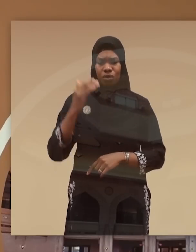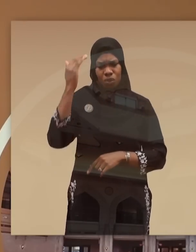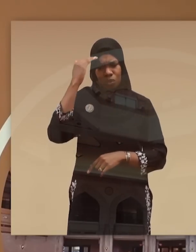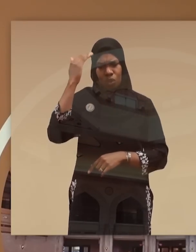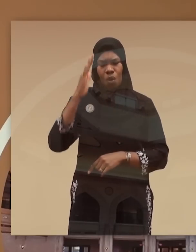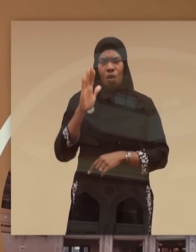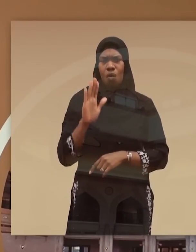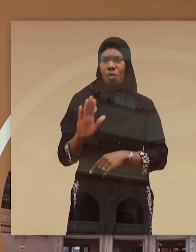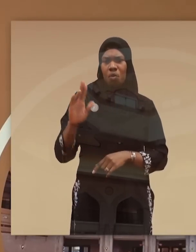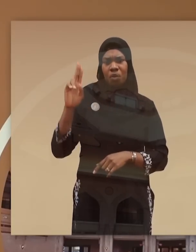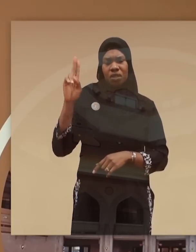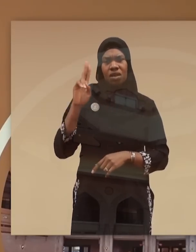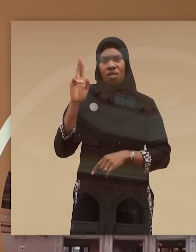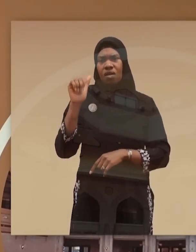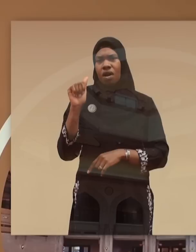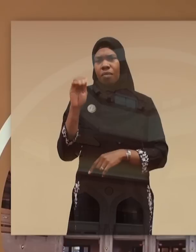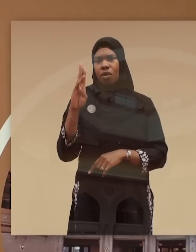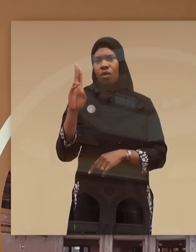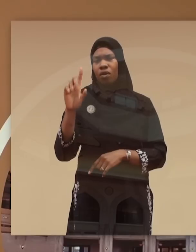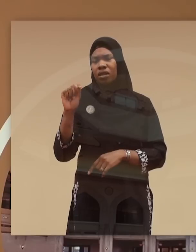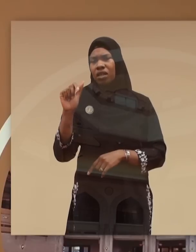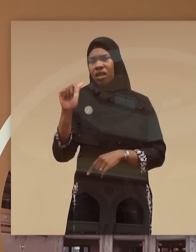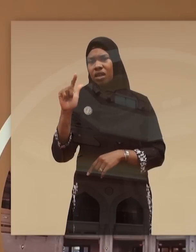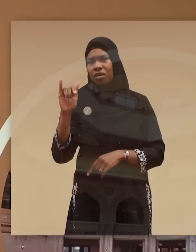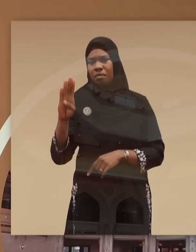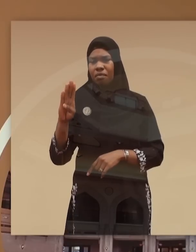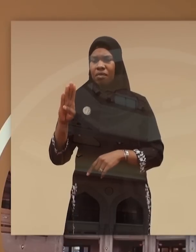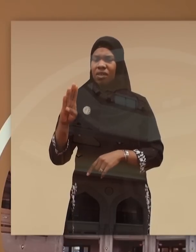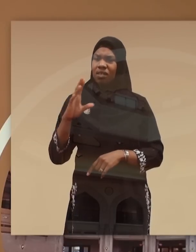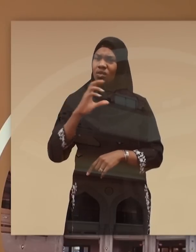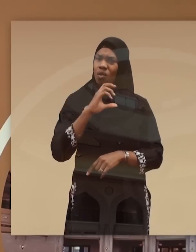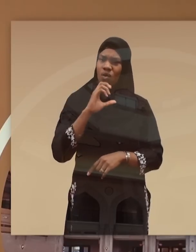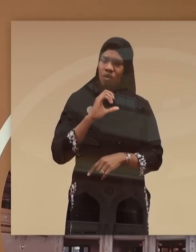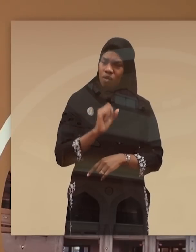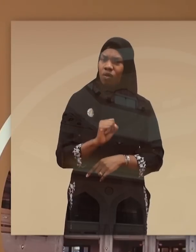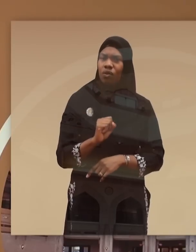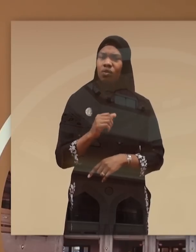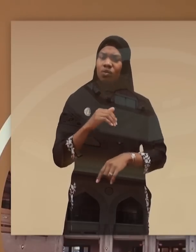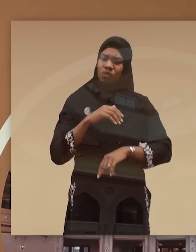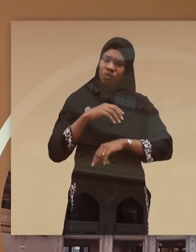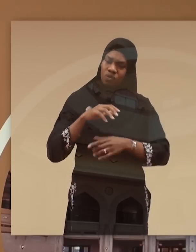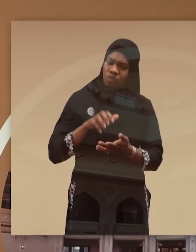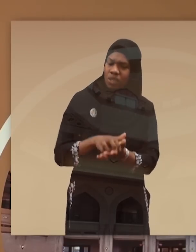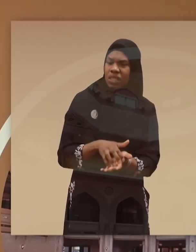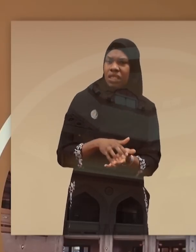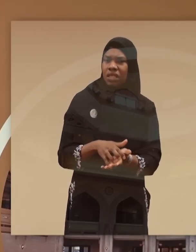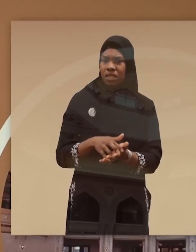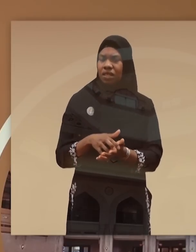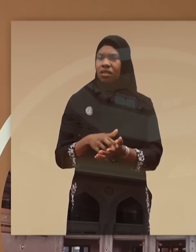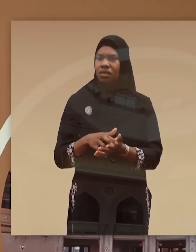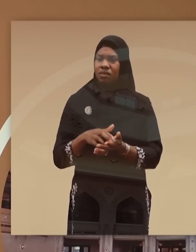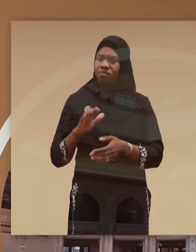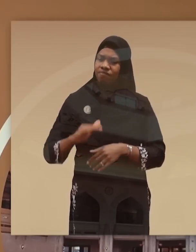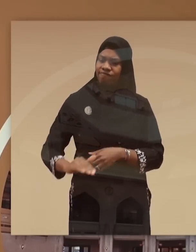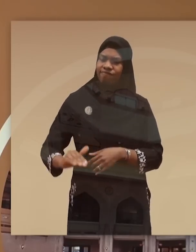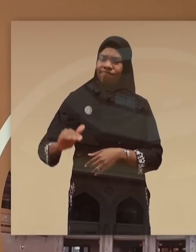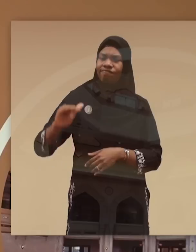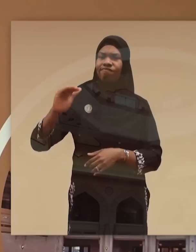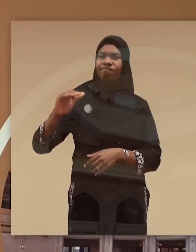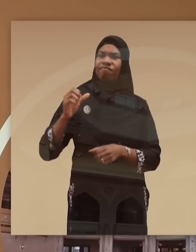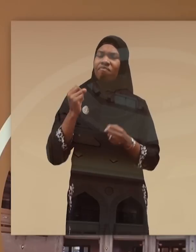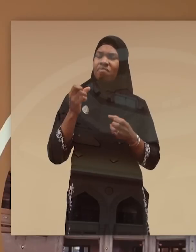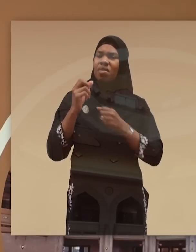weak, very frail. He's been taking care of him for years and years and years. And he's under